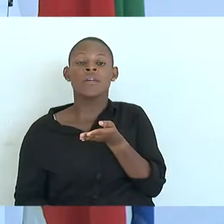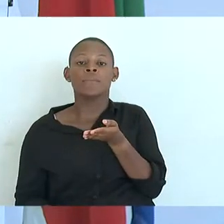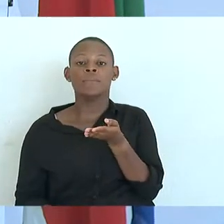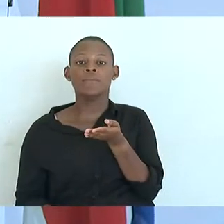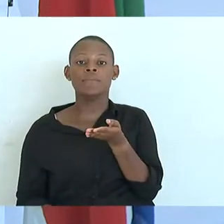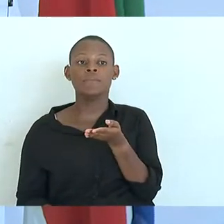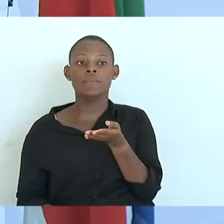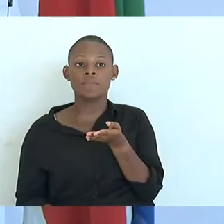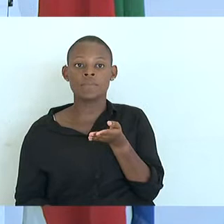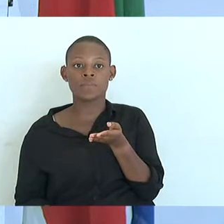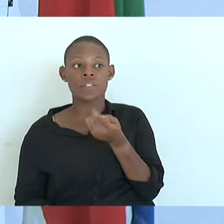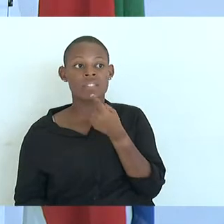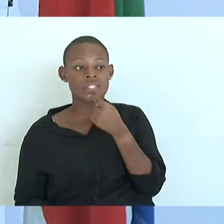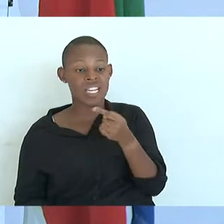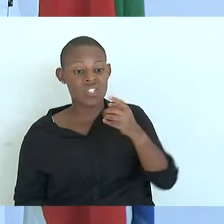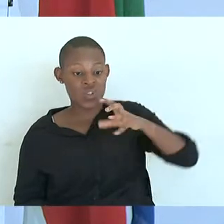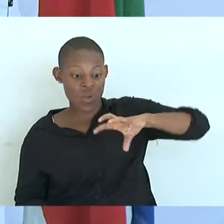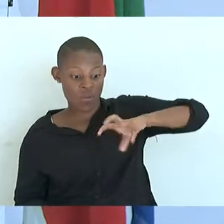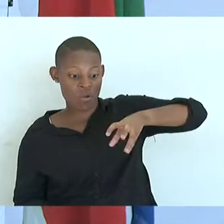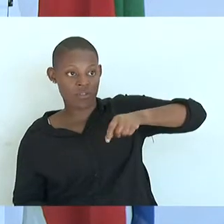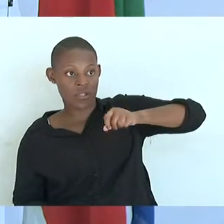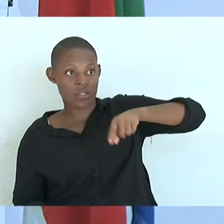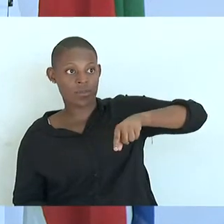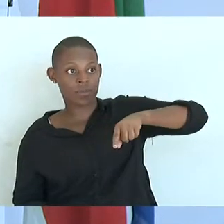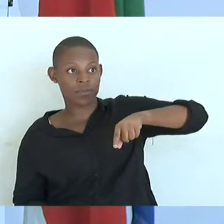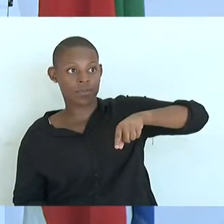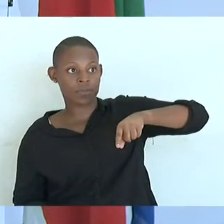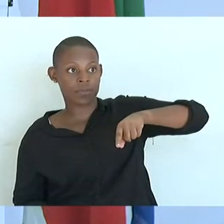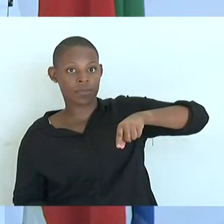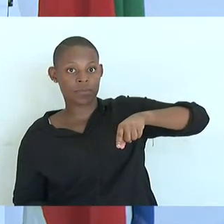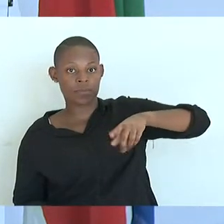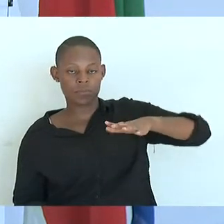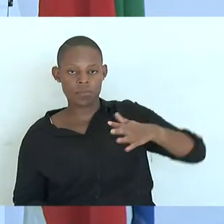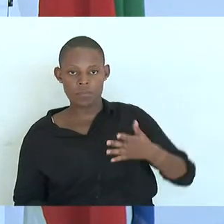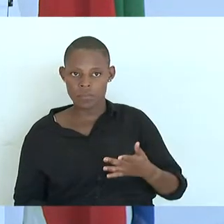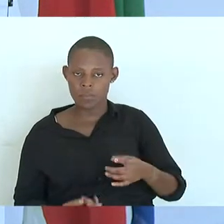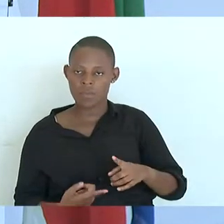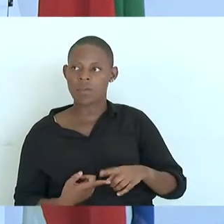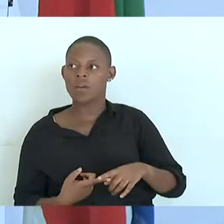the province premier, to the minister,